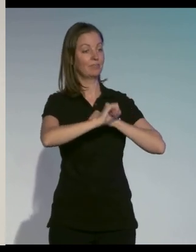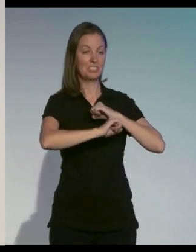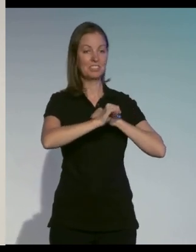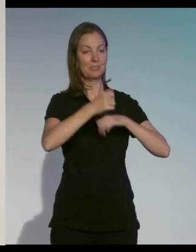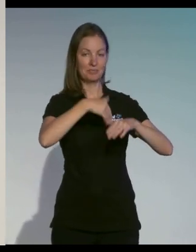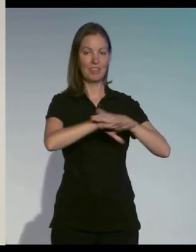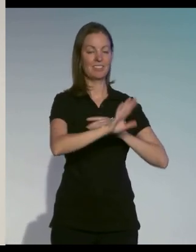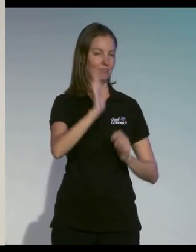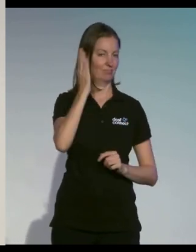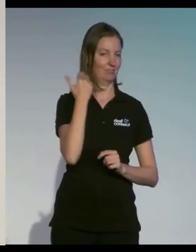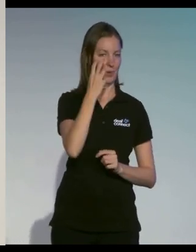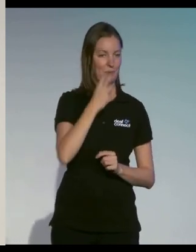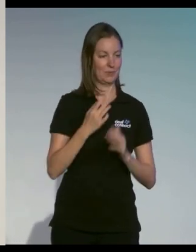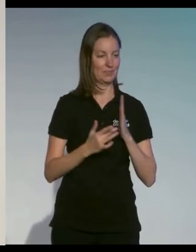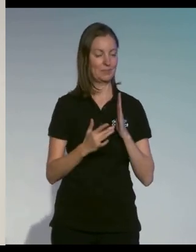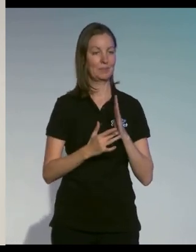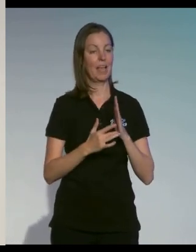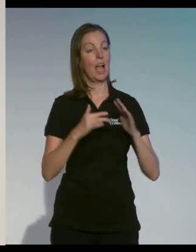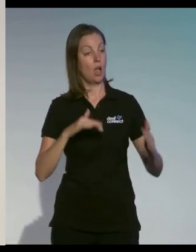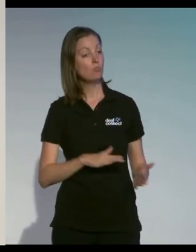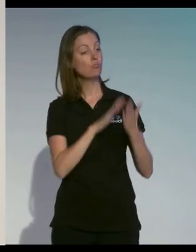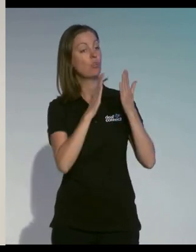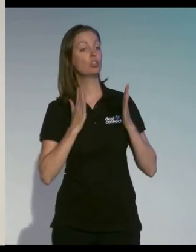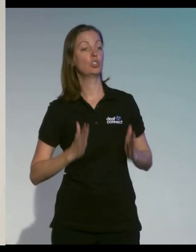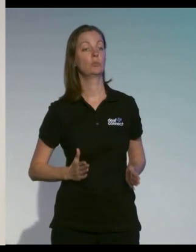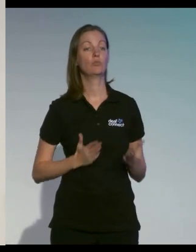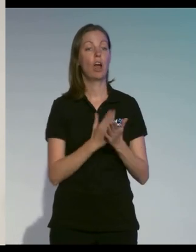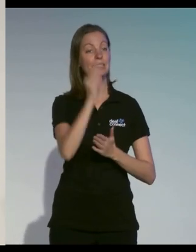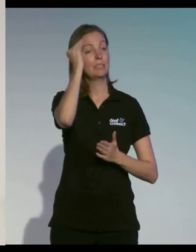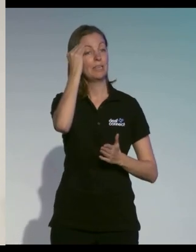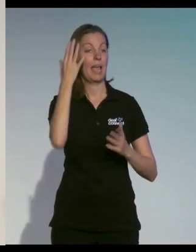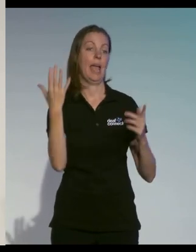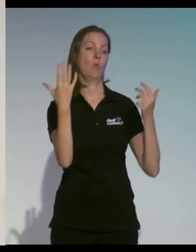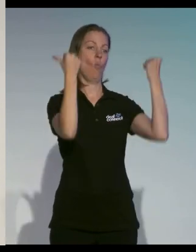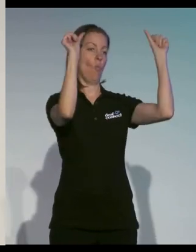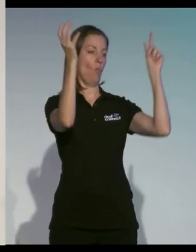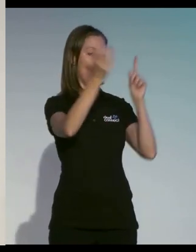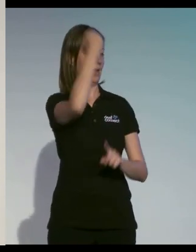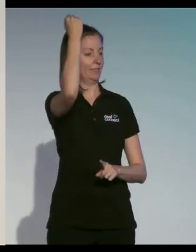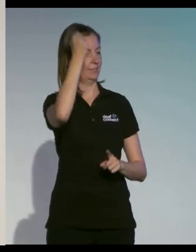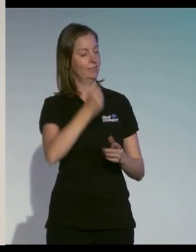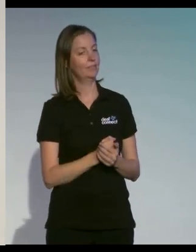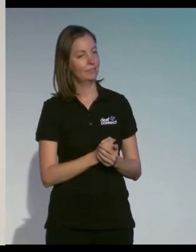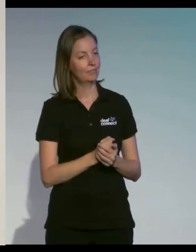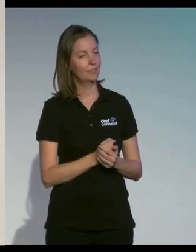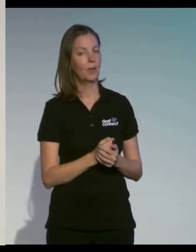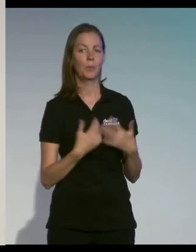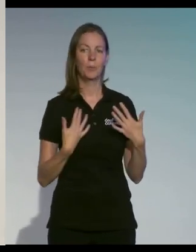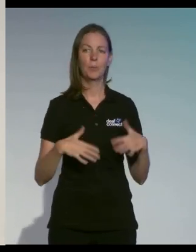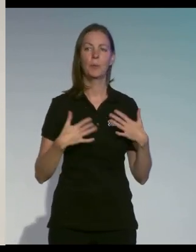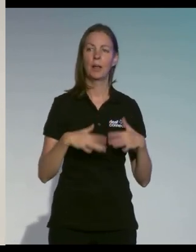they approached the Human Rights Committee, and they won. And that